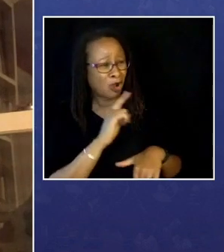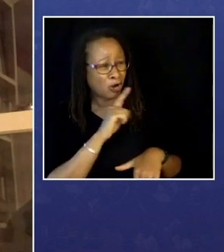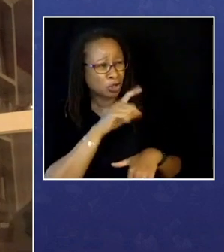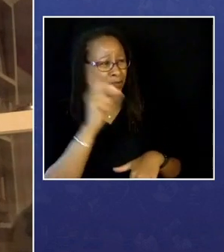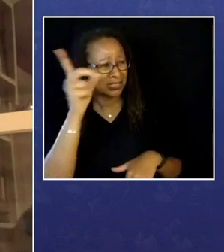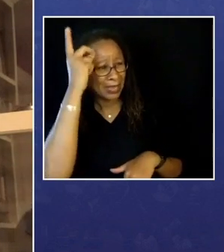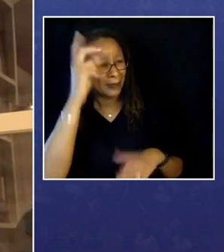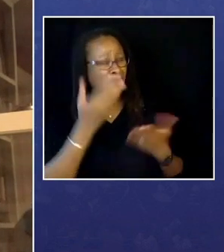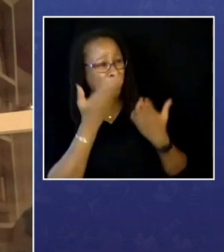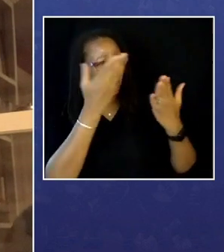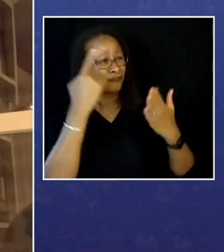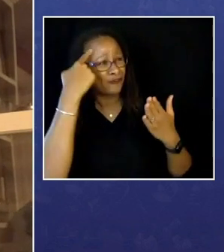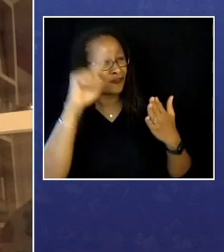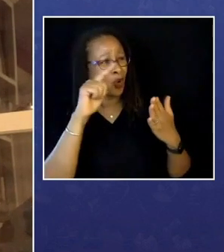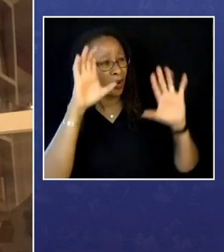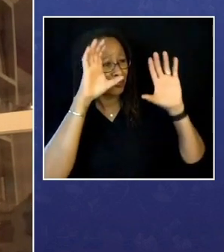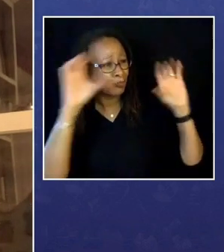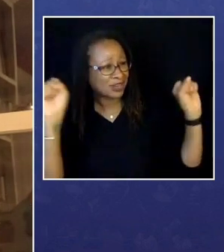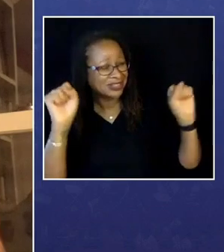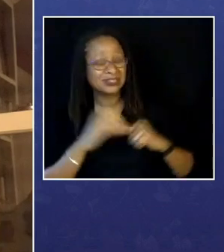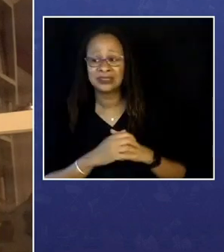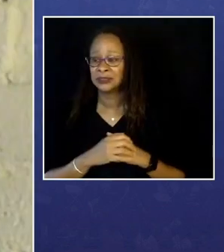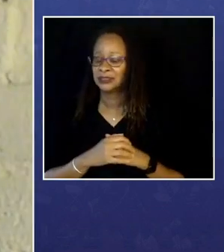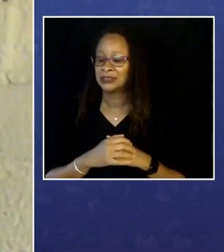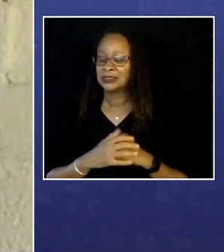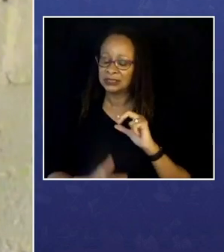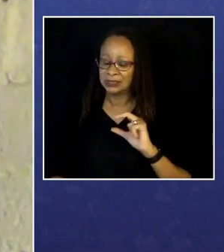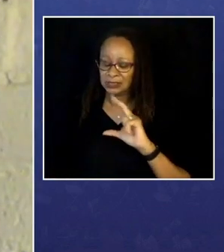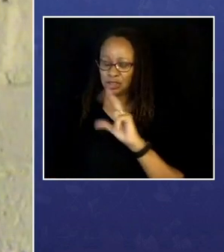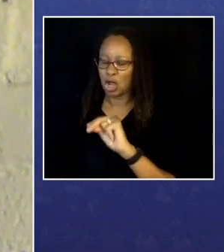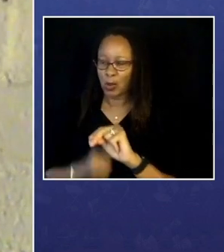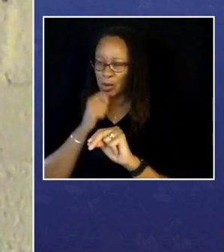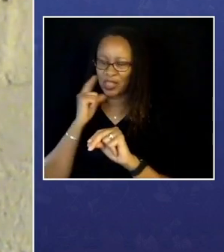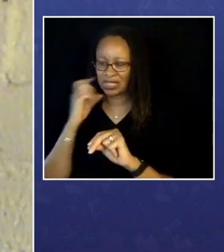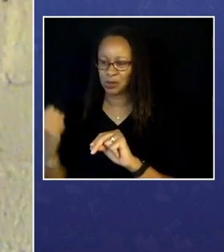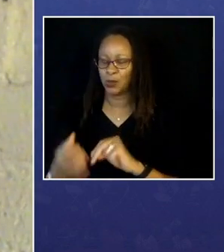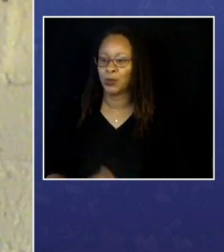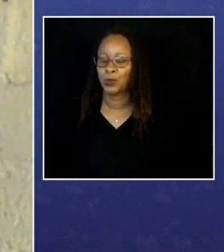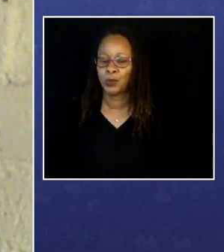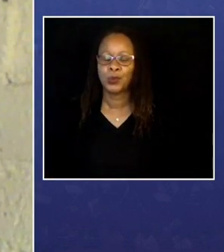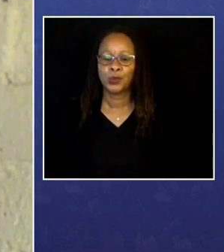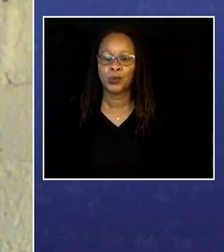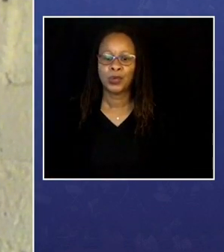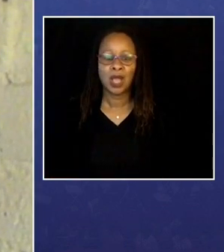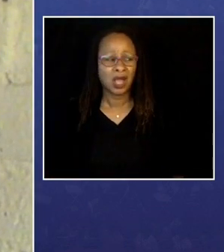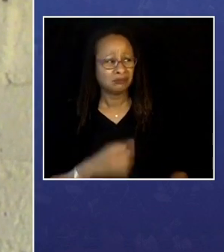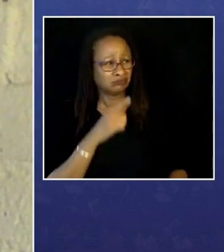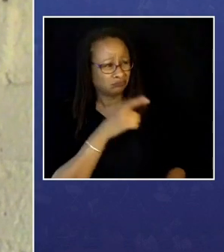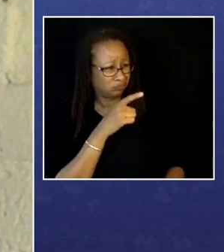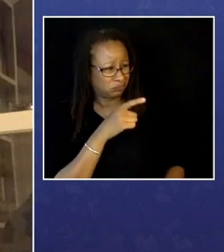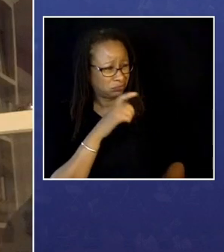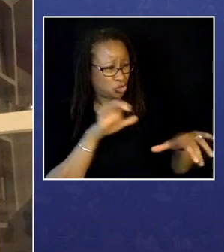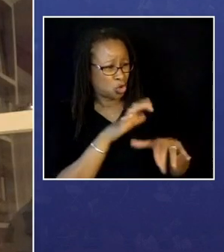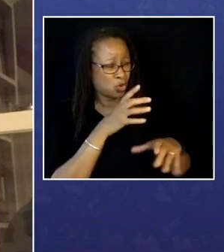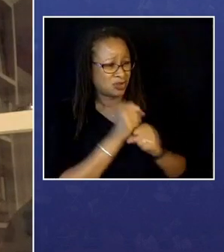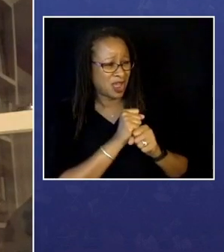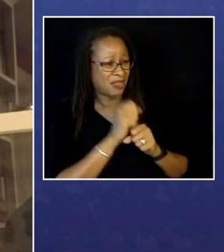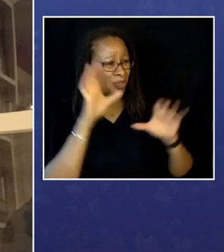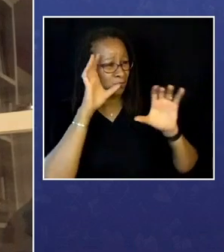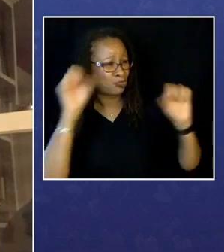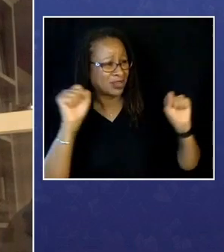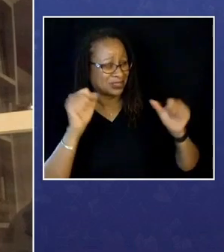Aubrey, are you the Democratic nominee for president? No, I don't think so. Aubrey, did you get